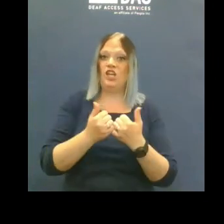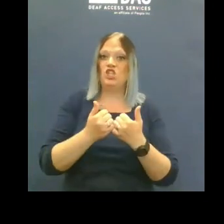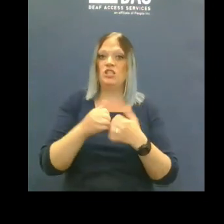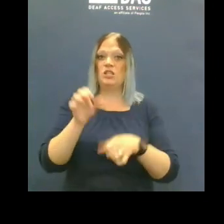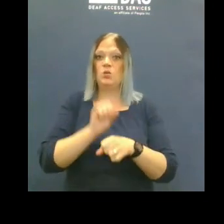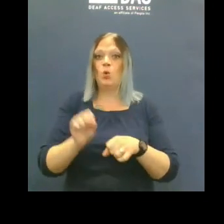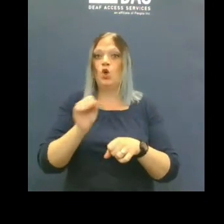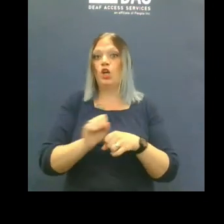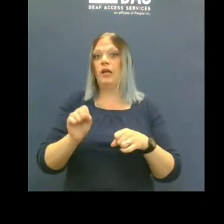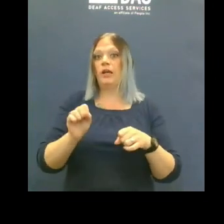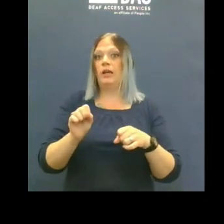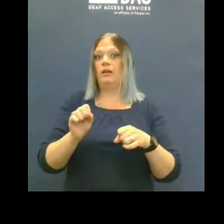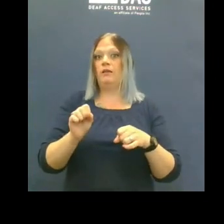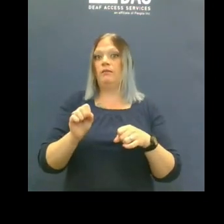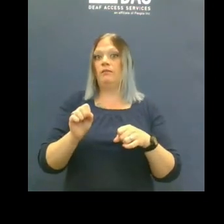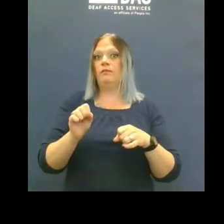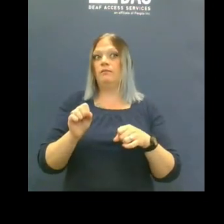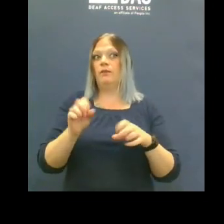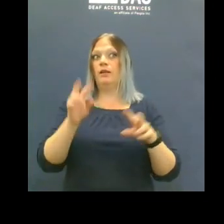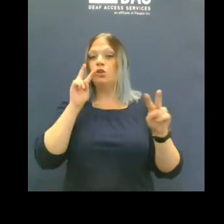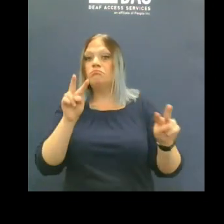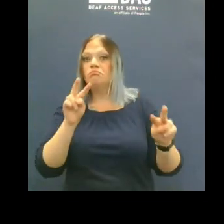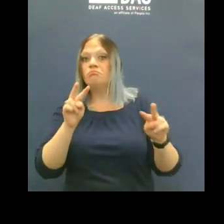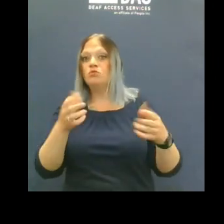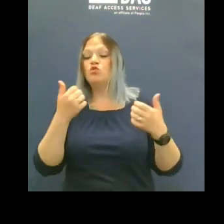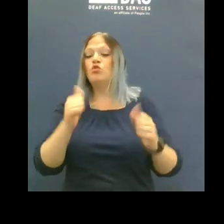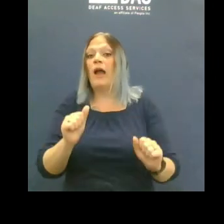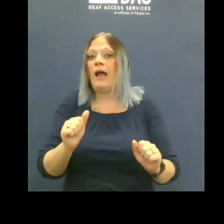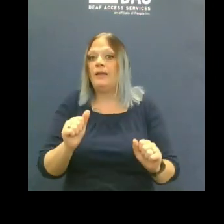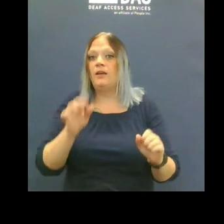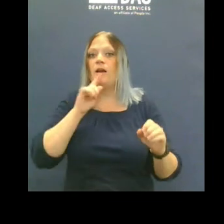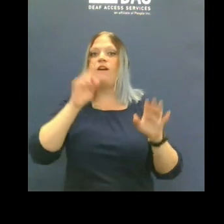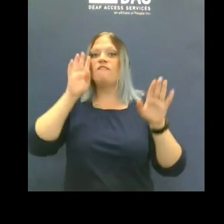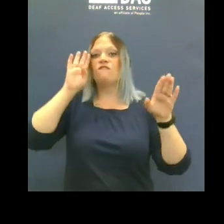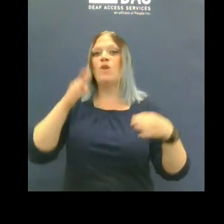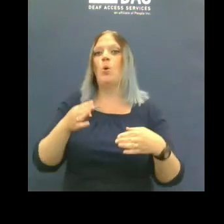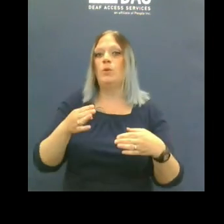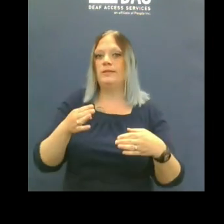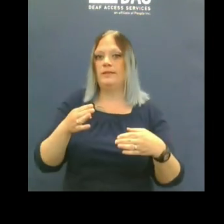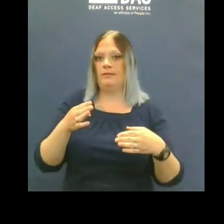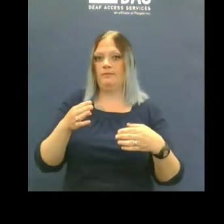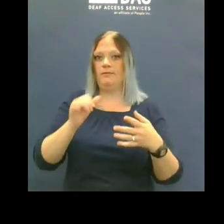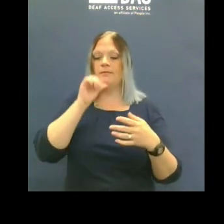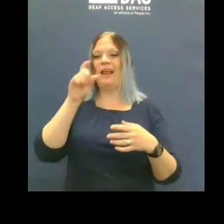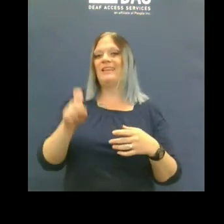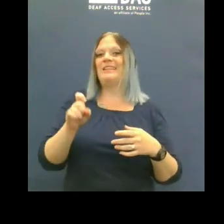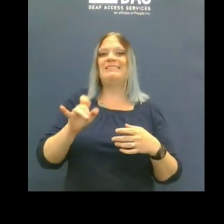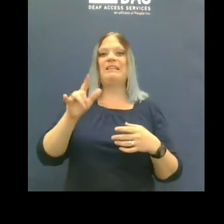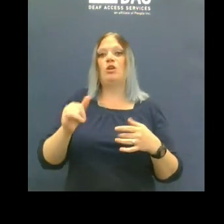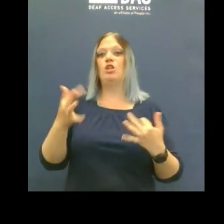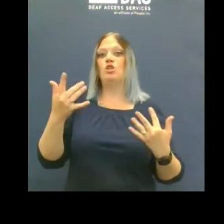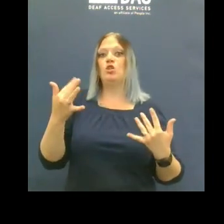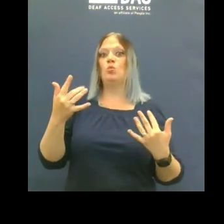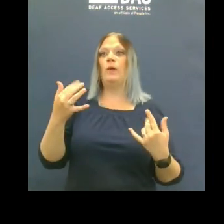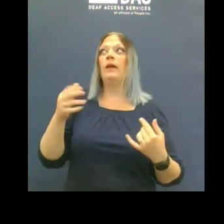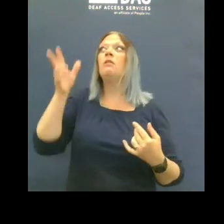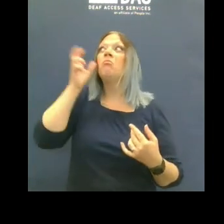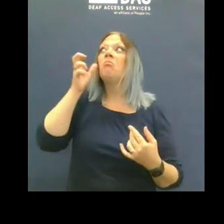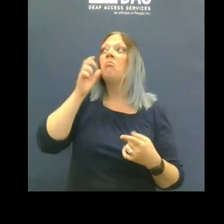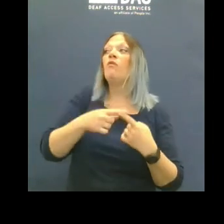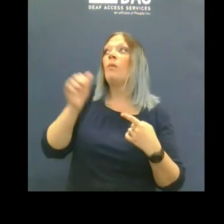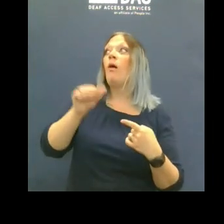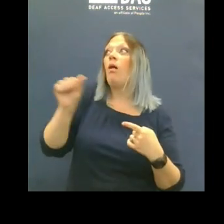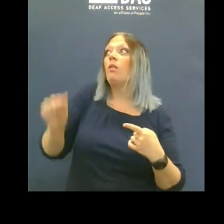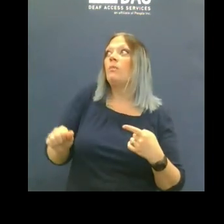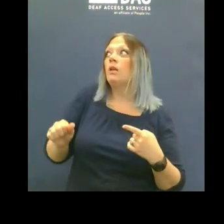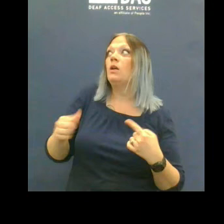that are working forward to get to those phases there are focusing on that, not just necessarily waiting for direction to come from Albany as to